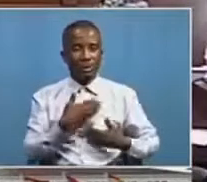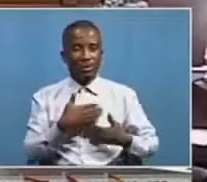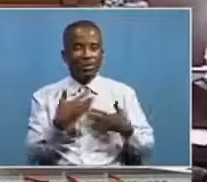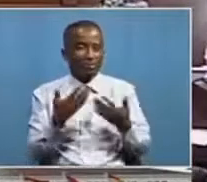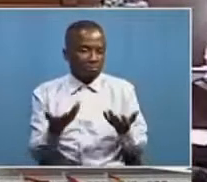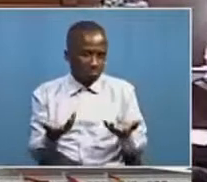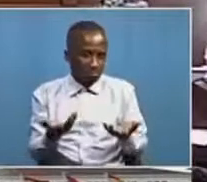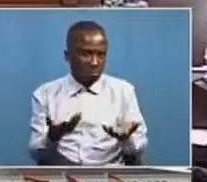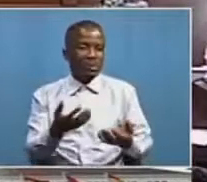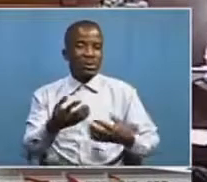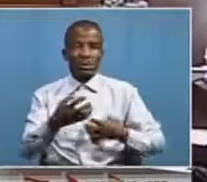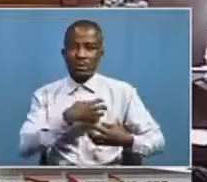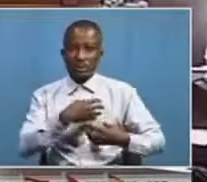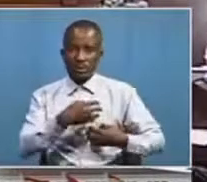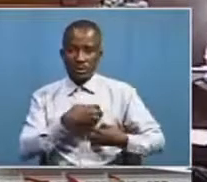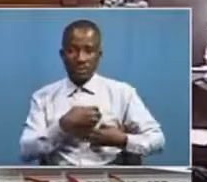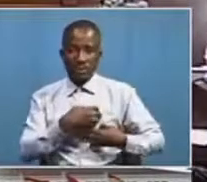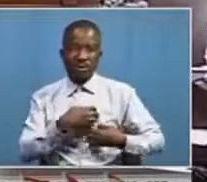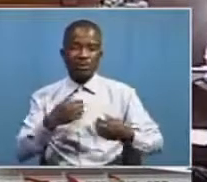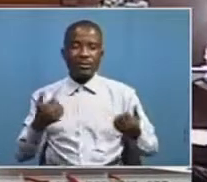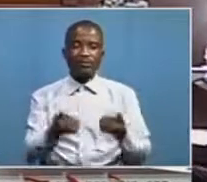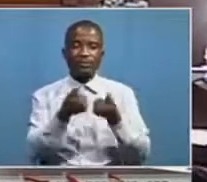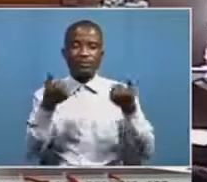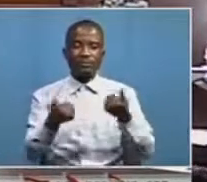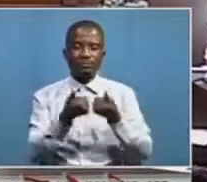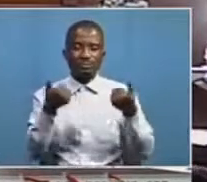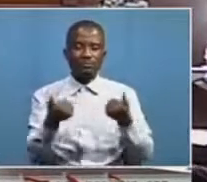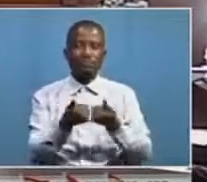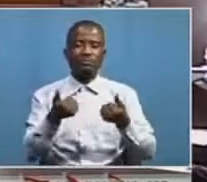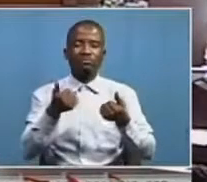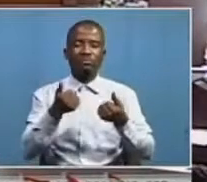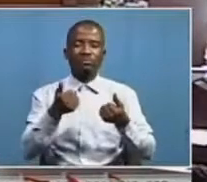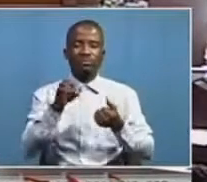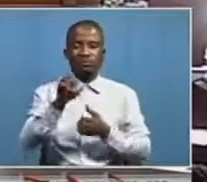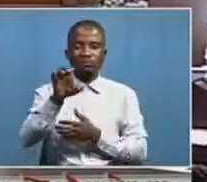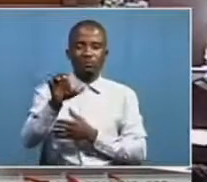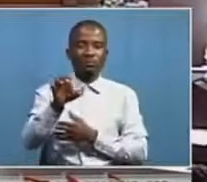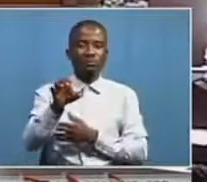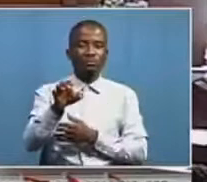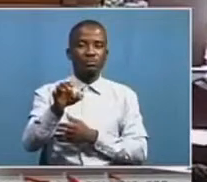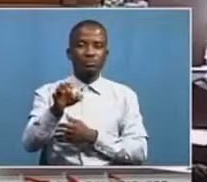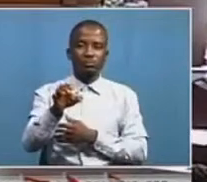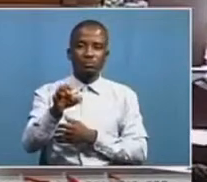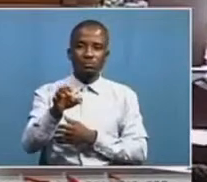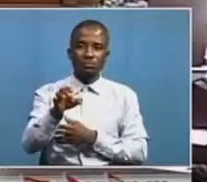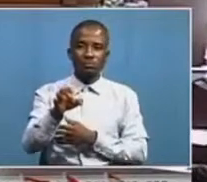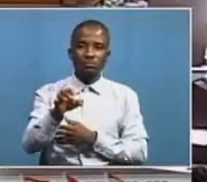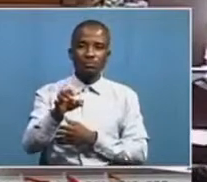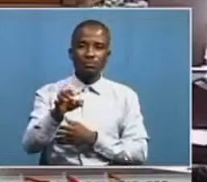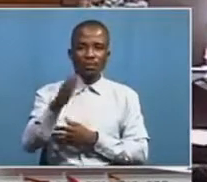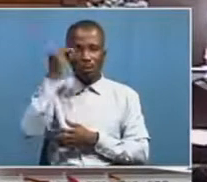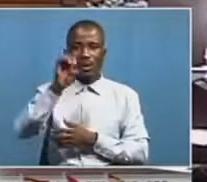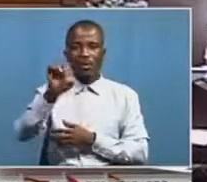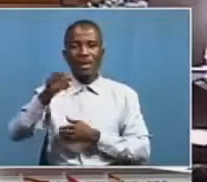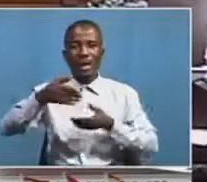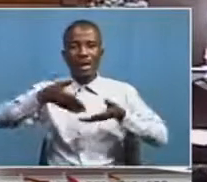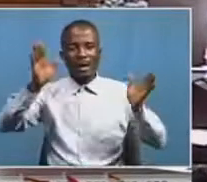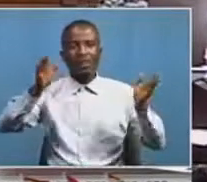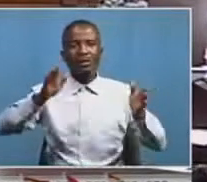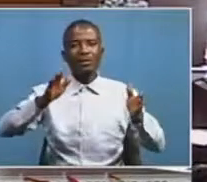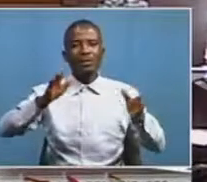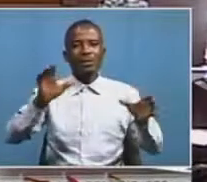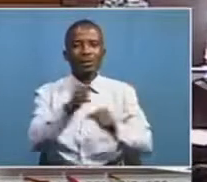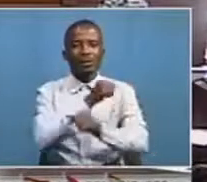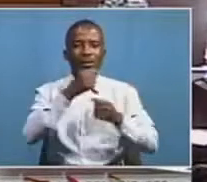petition is challenging the act of the chairperson or the first respondent, declaring the second respondent the winner of the elections on grounds that the second